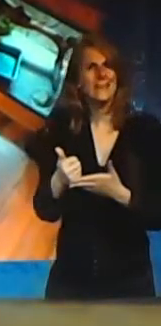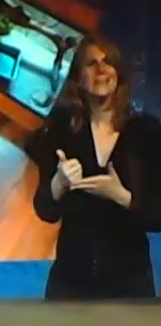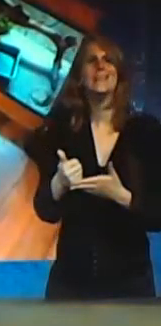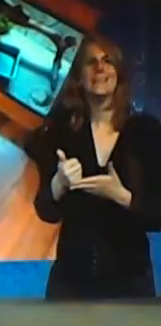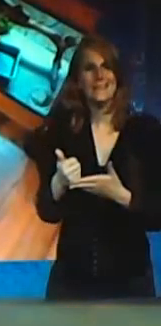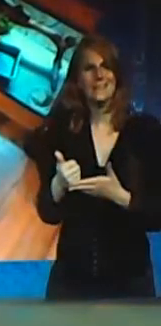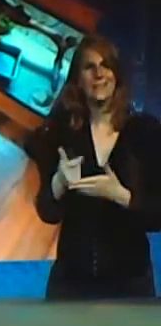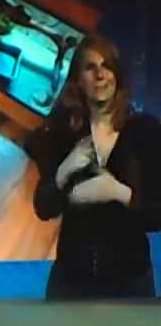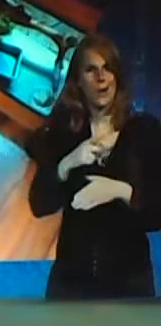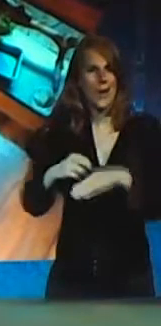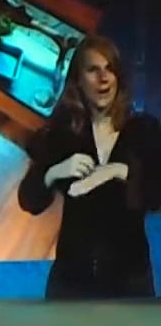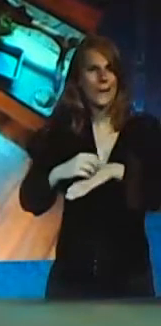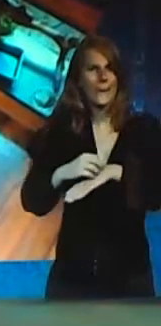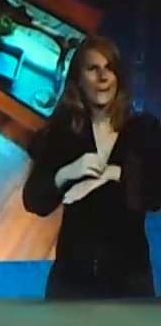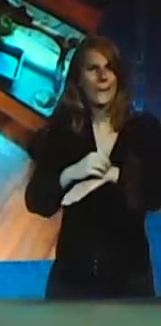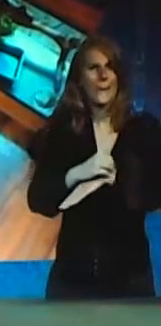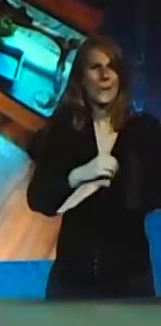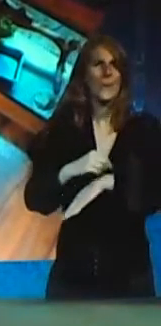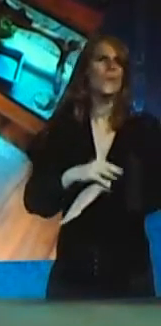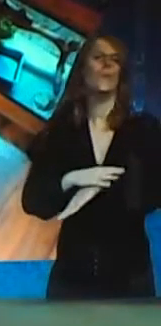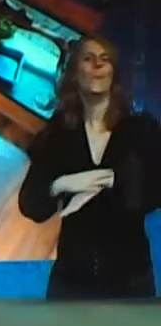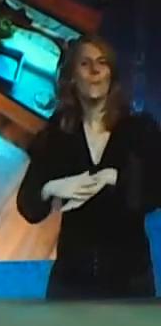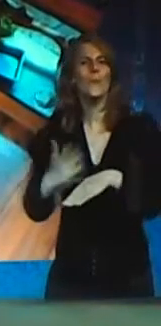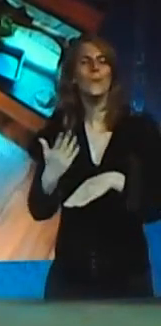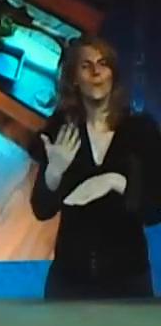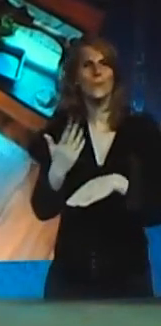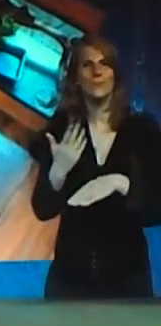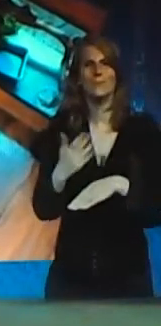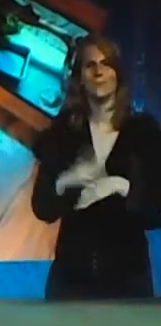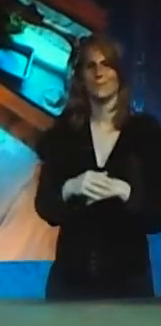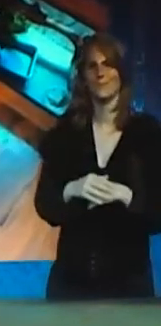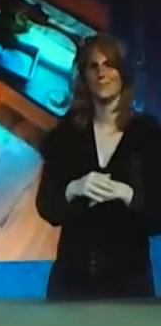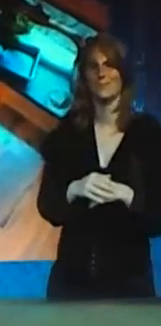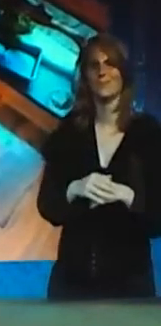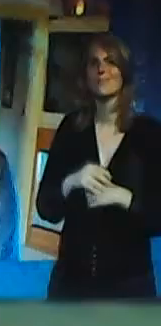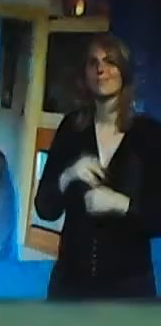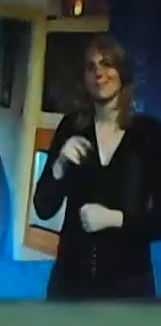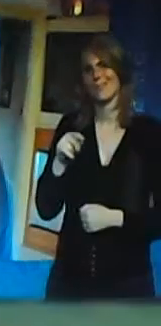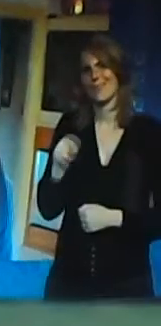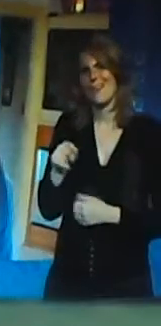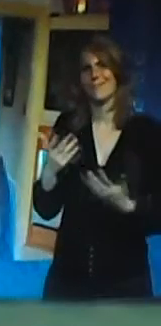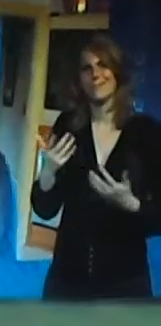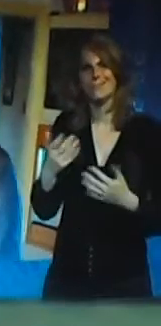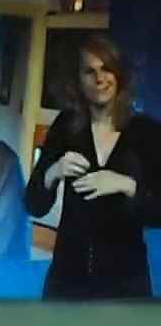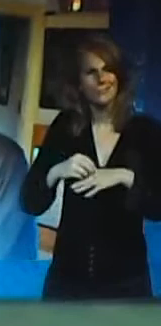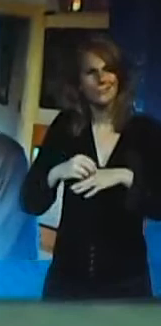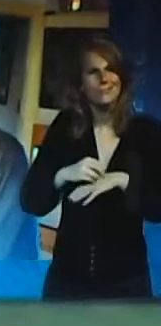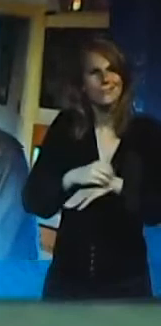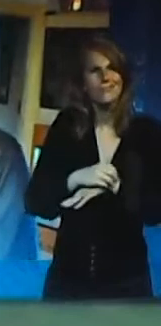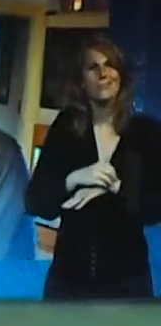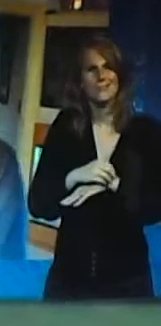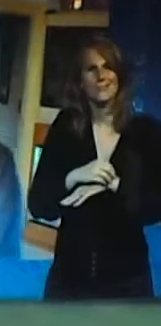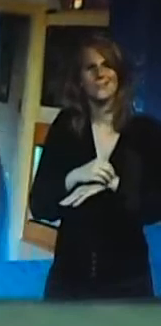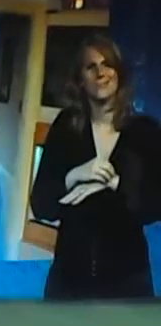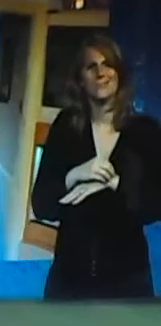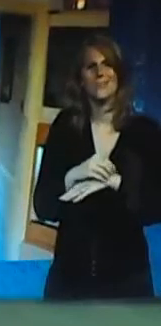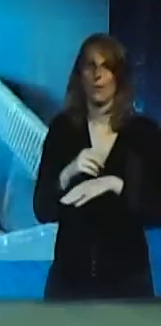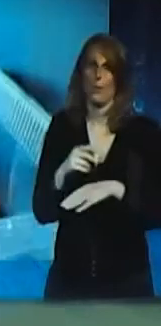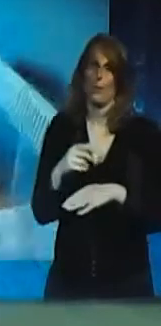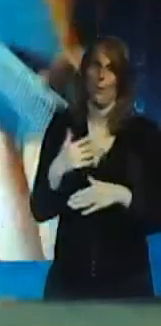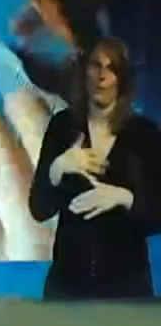can imagine the sound it makes when you part two pieces of Velcro is exactly the same when you kind of take a millipede off your